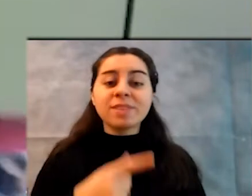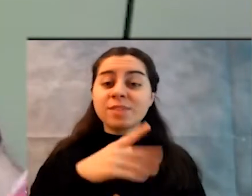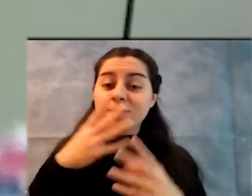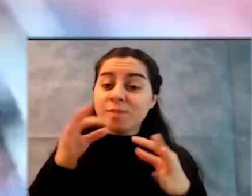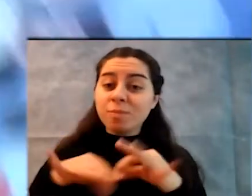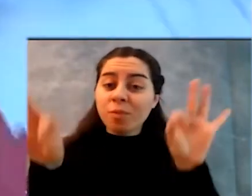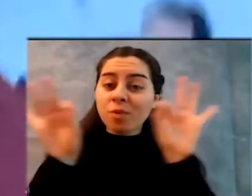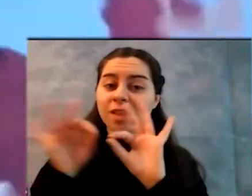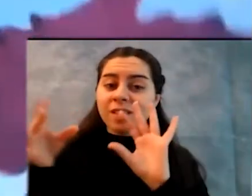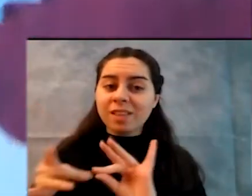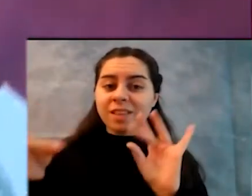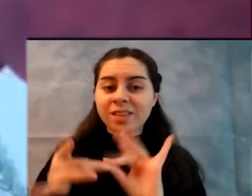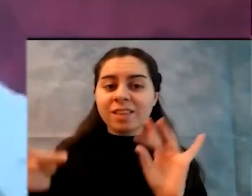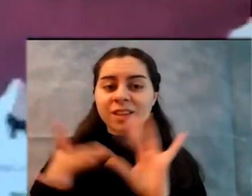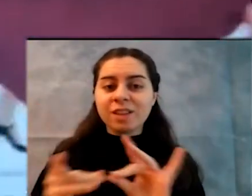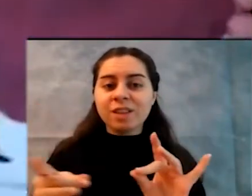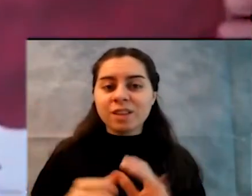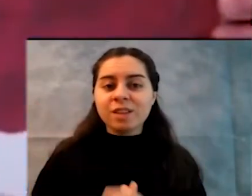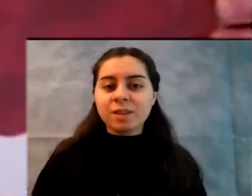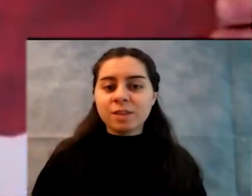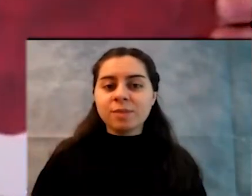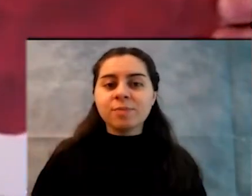story of one of our